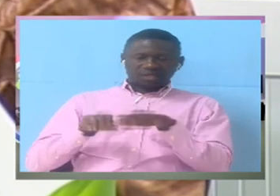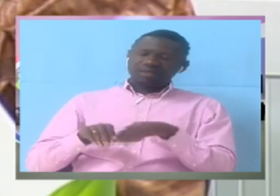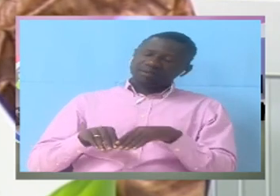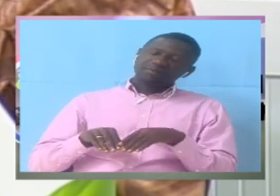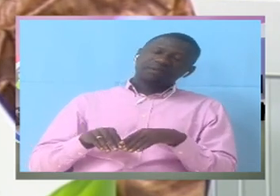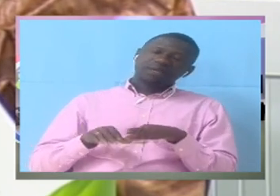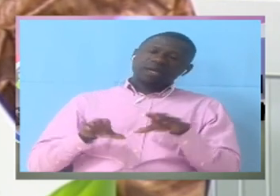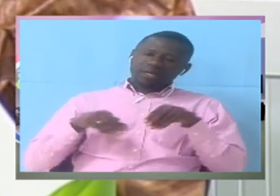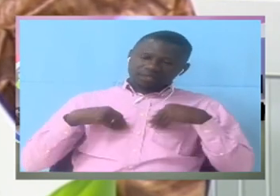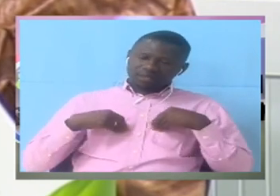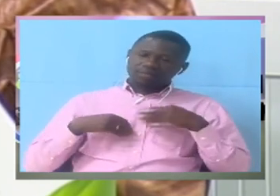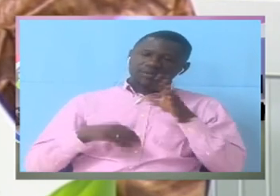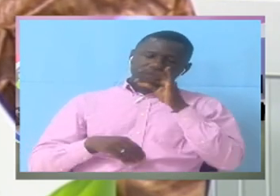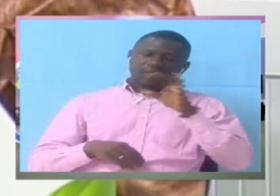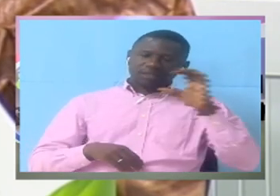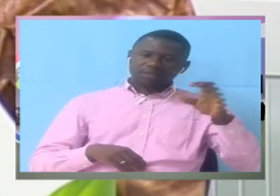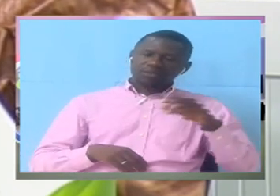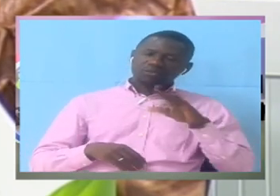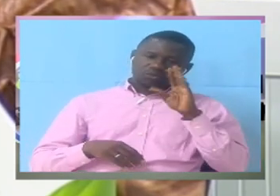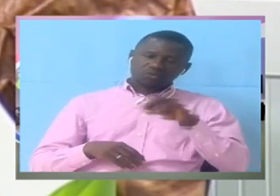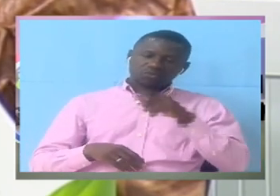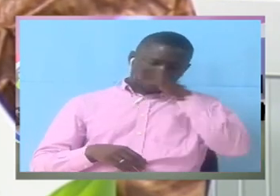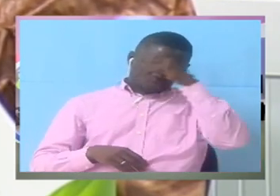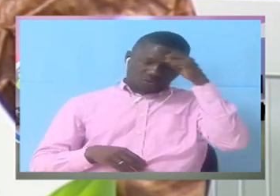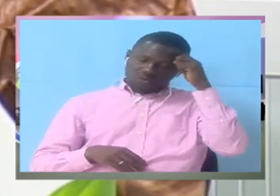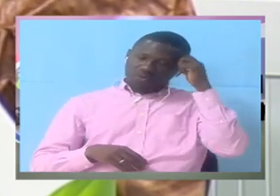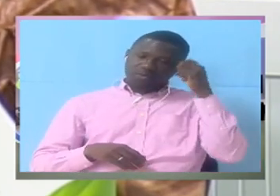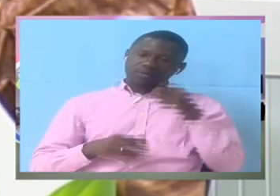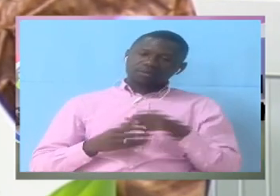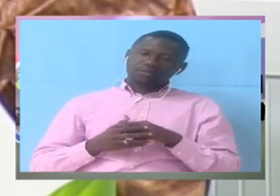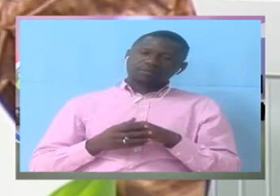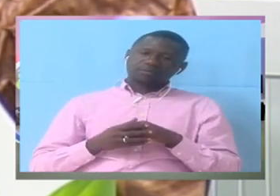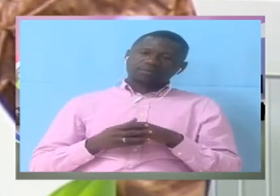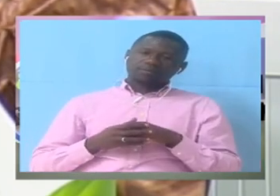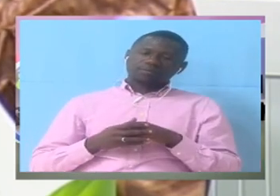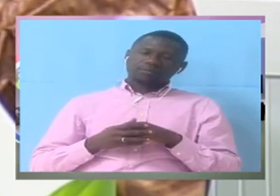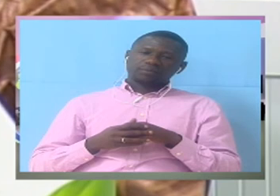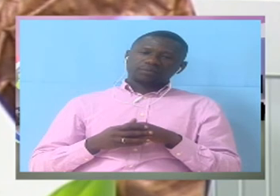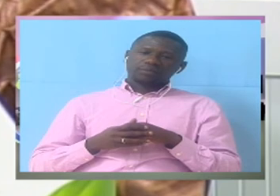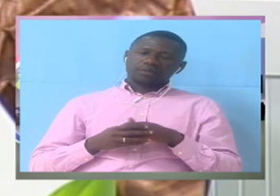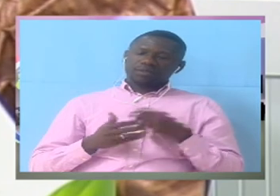us allow the TRRC to do its work. And